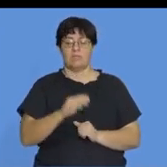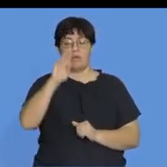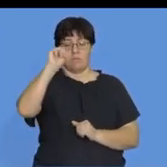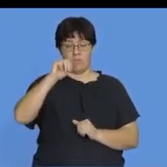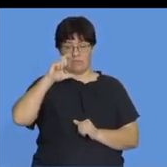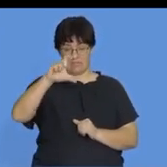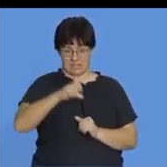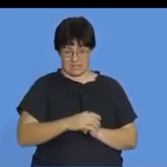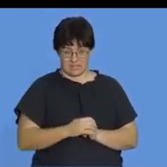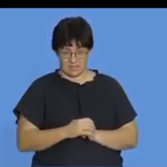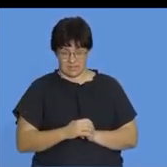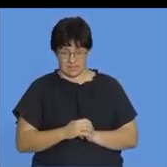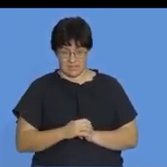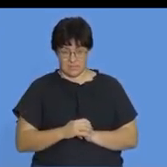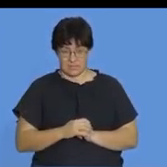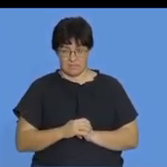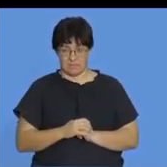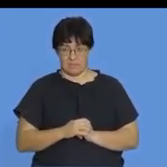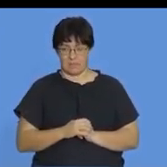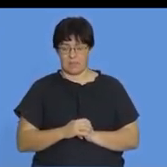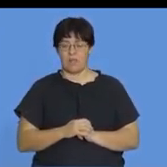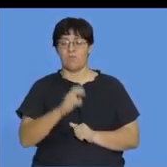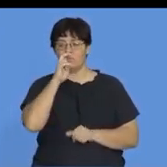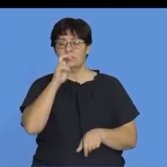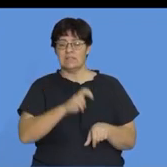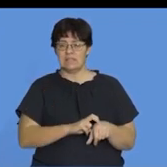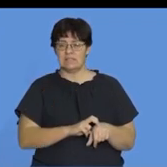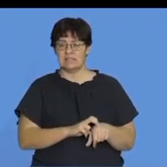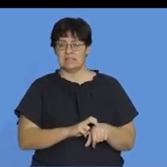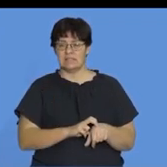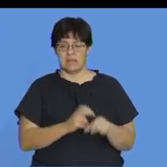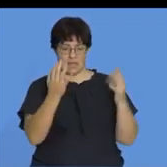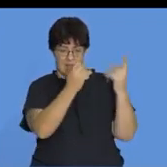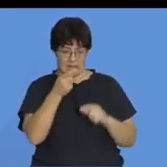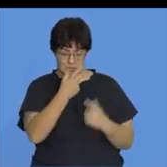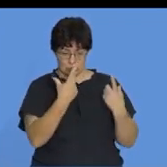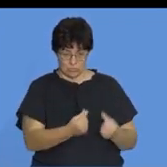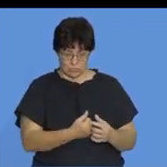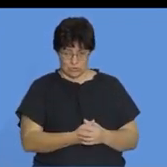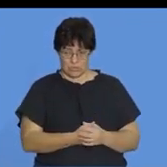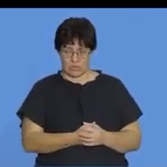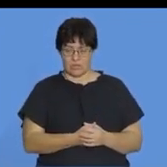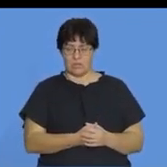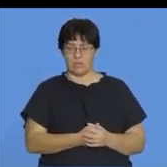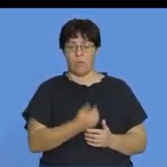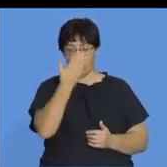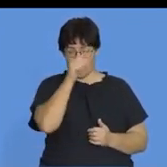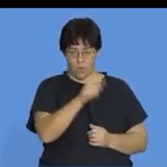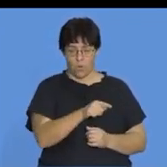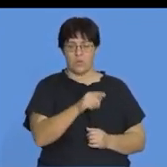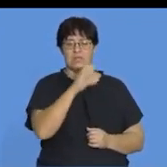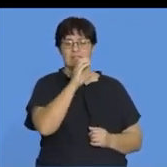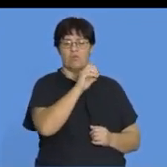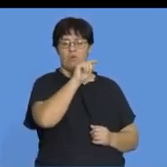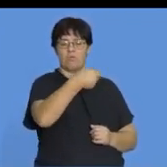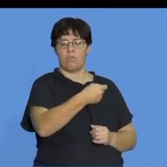the molar mass. Now, we also actually need to do that calculation, but we know that this